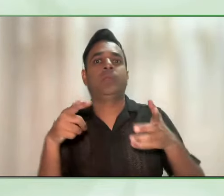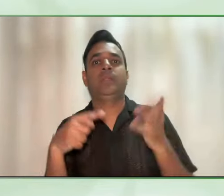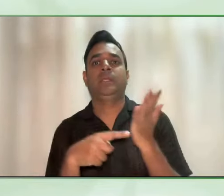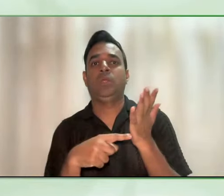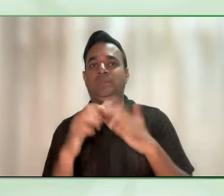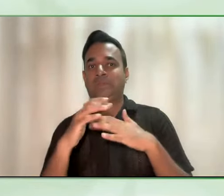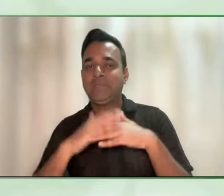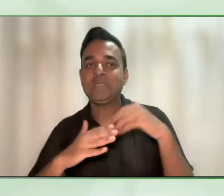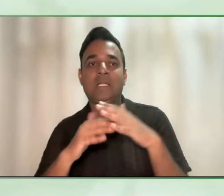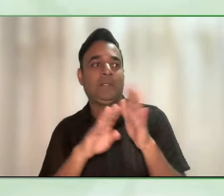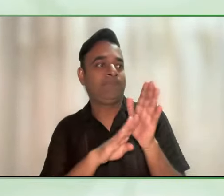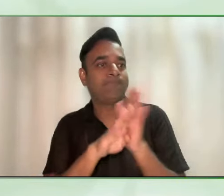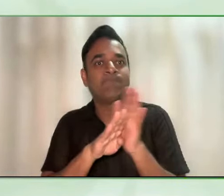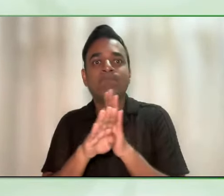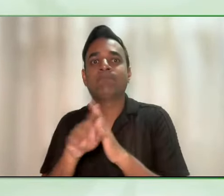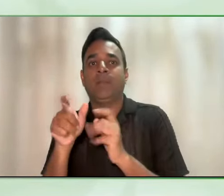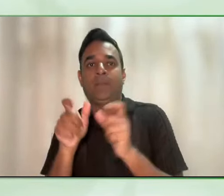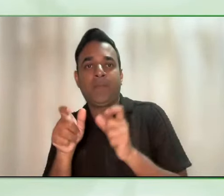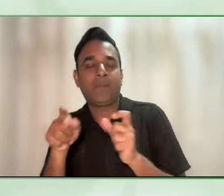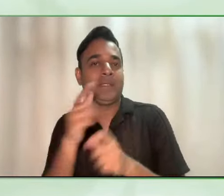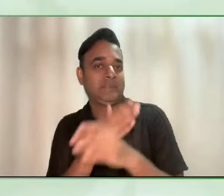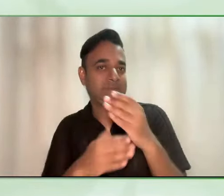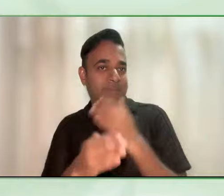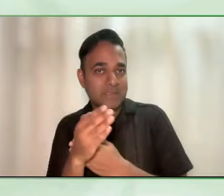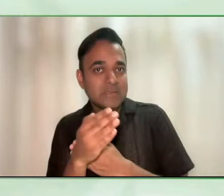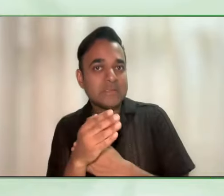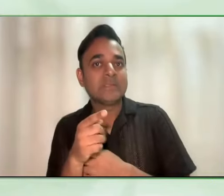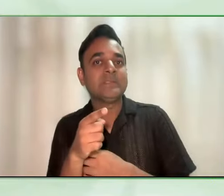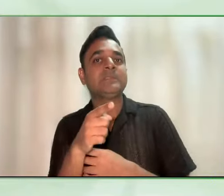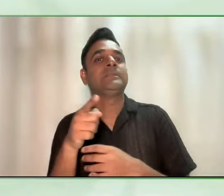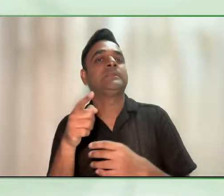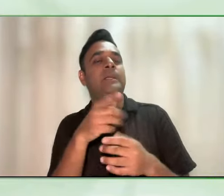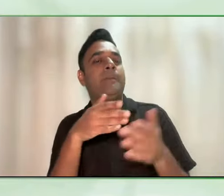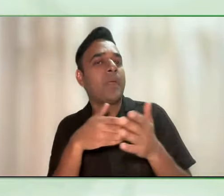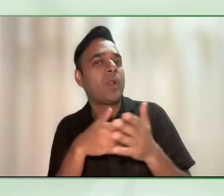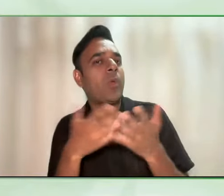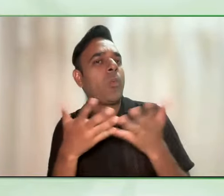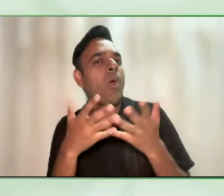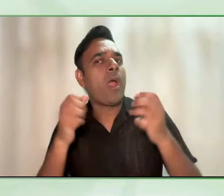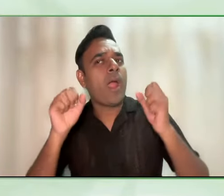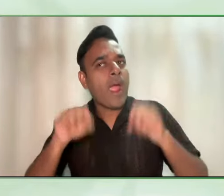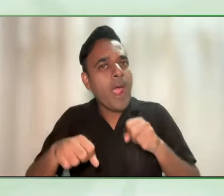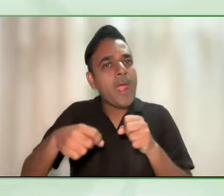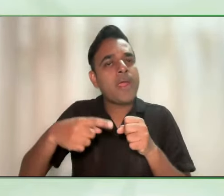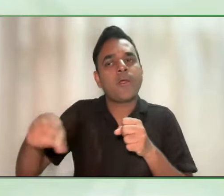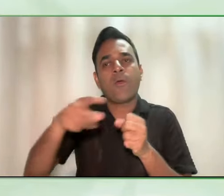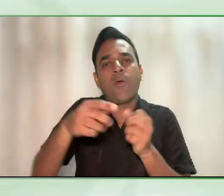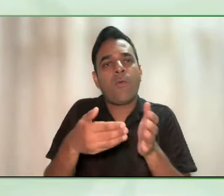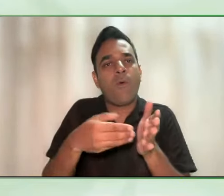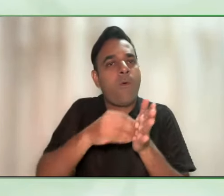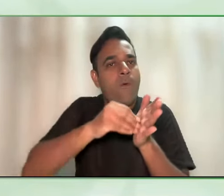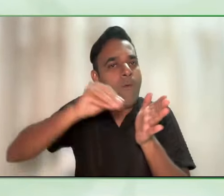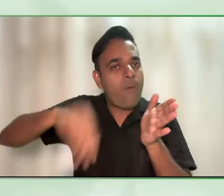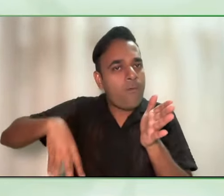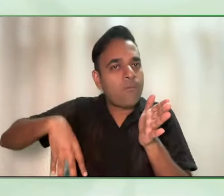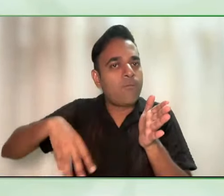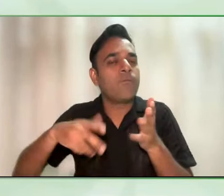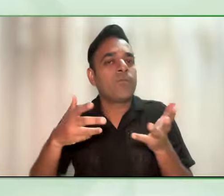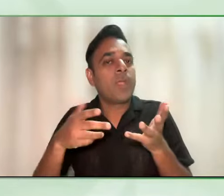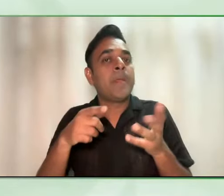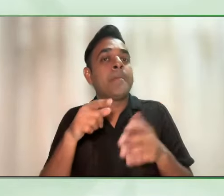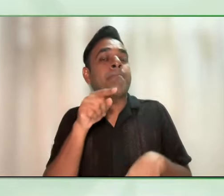there, and they are trained in a specific workshop about the enhancement of digital skills and